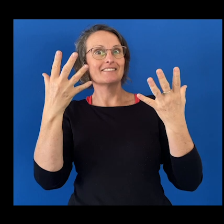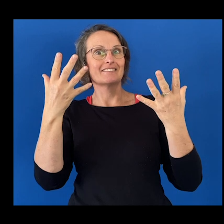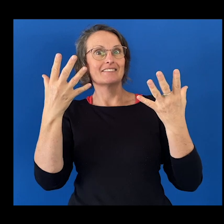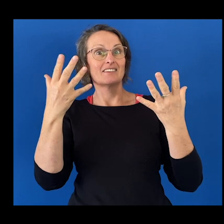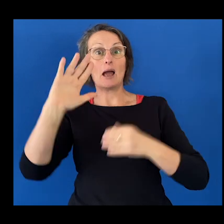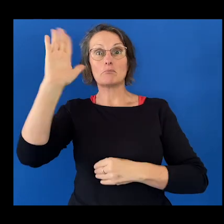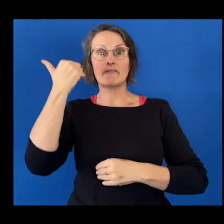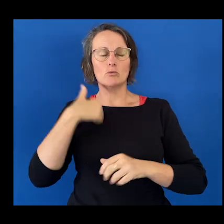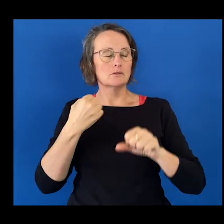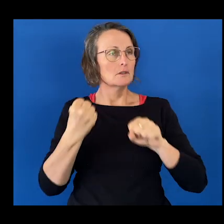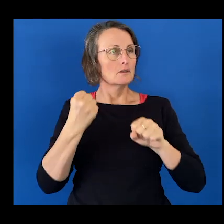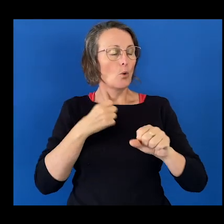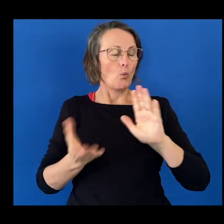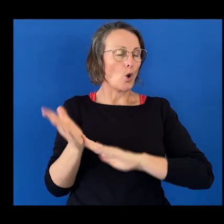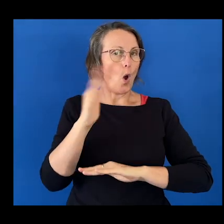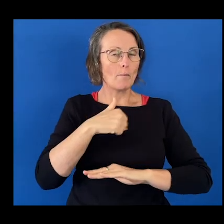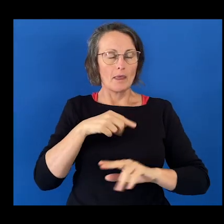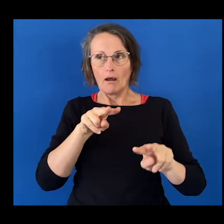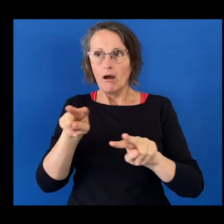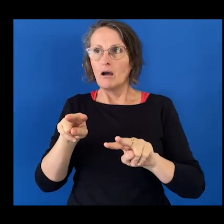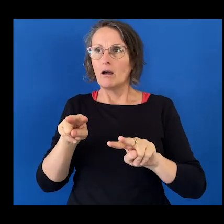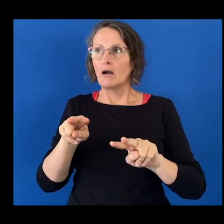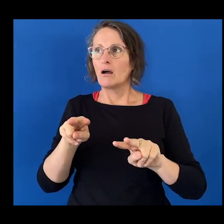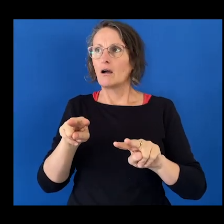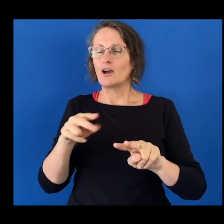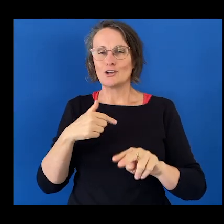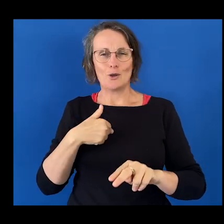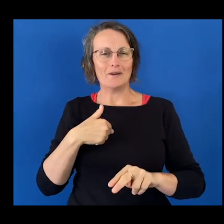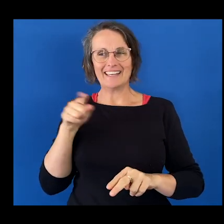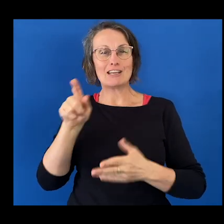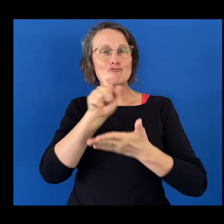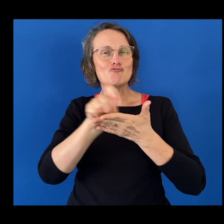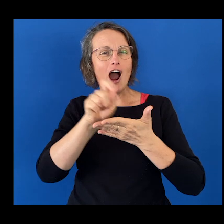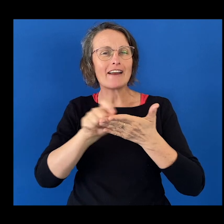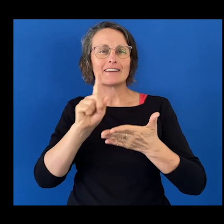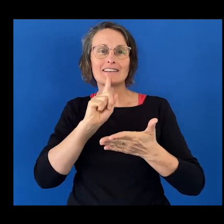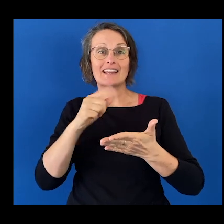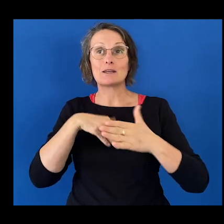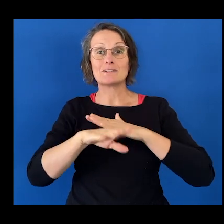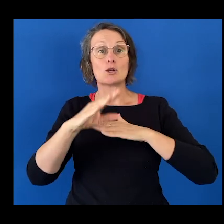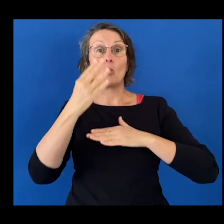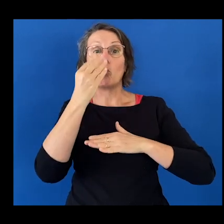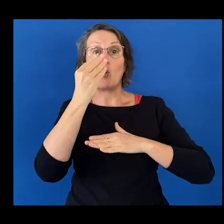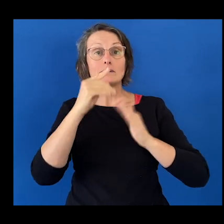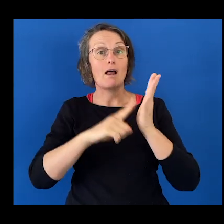conversion for him on Whakarawa. And his I conversion. love those descriptions of him sitting in the in the lagoon,